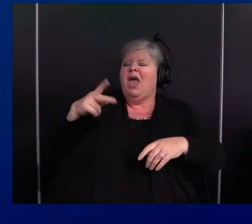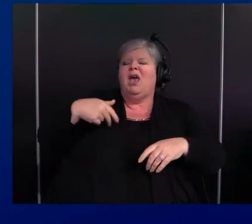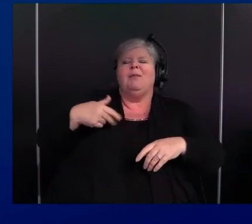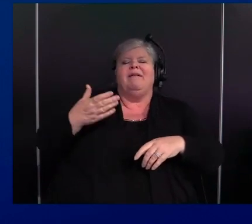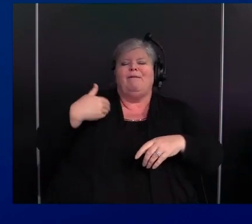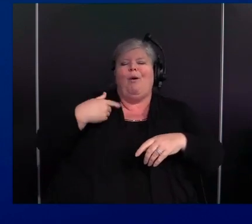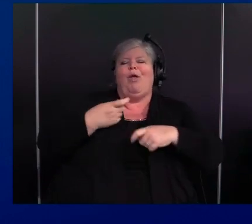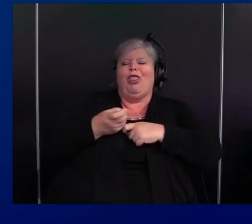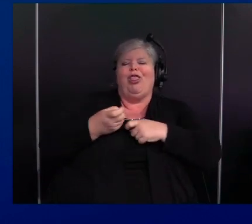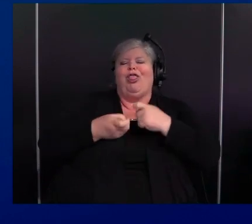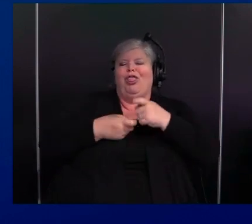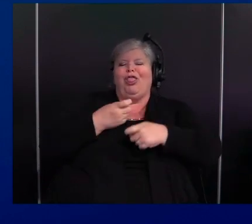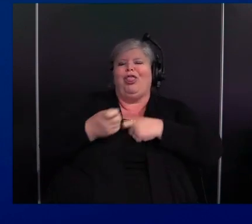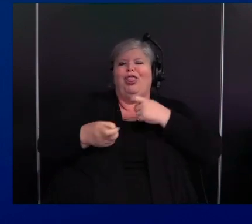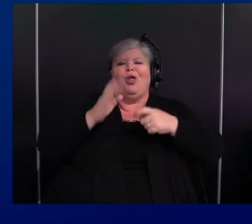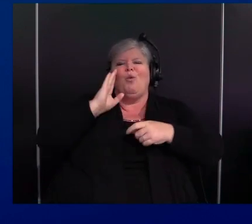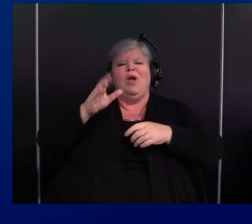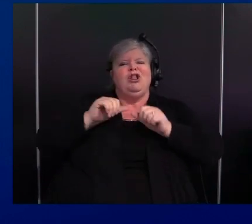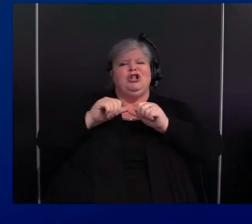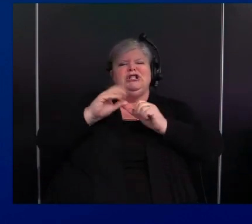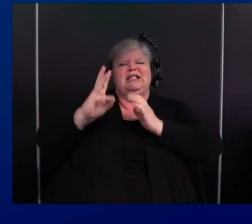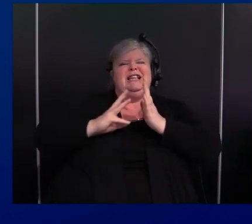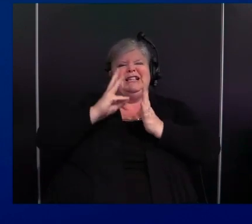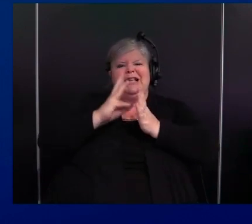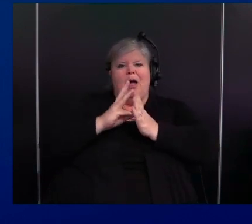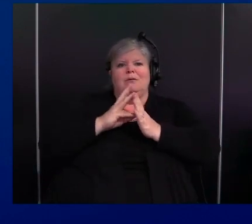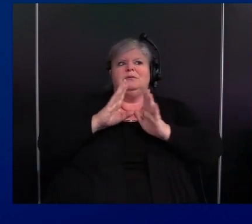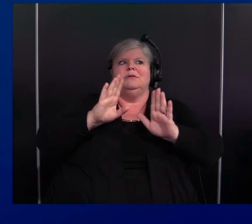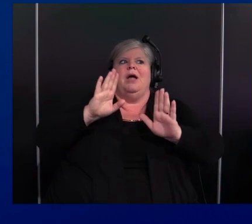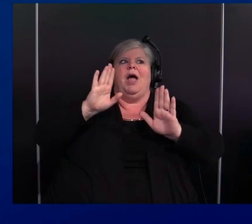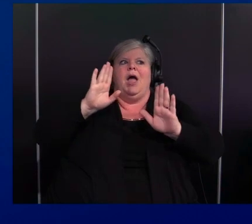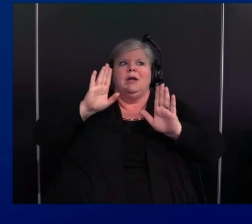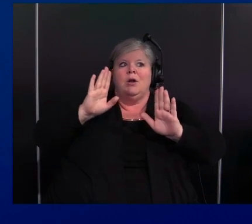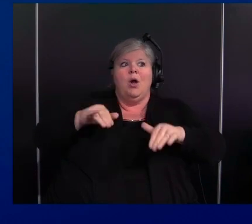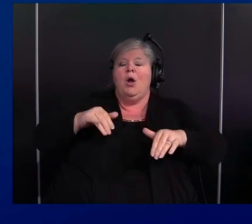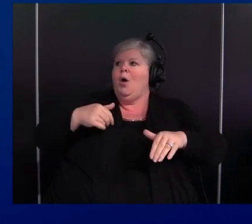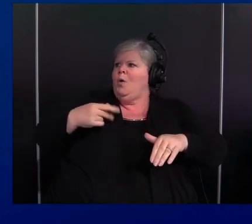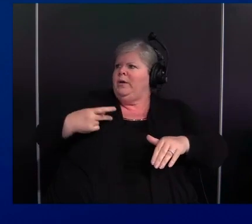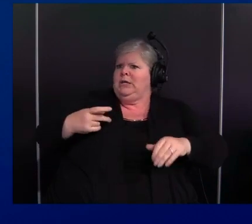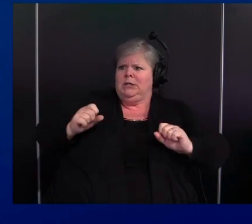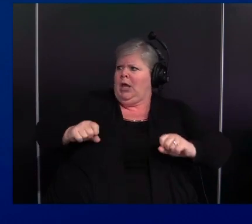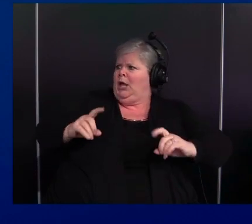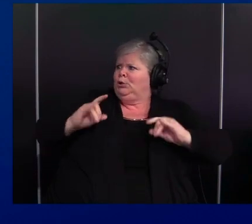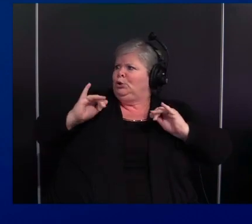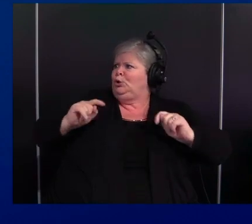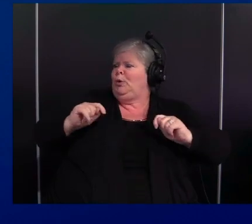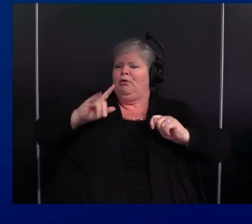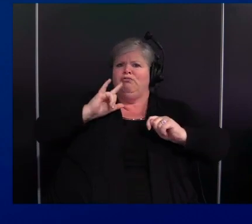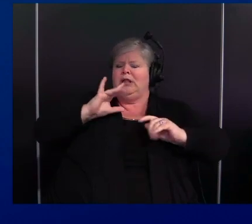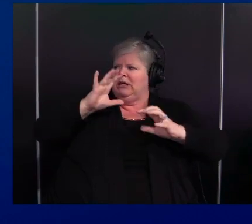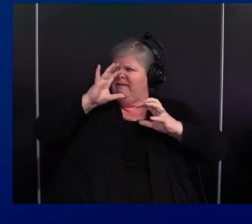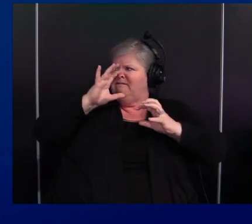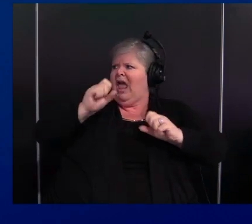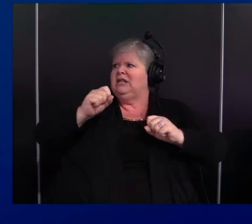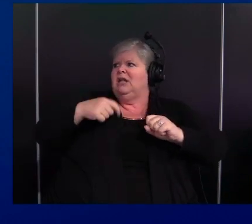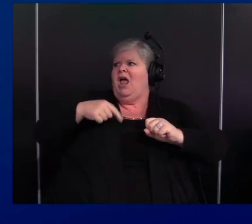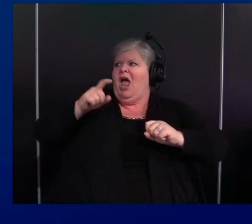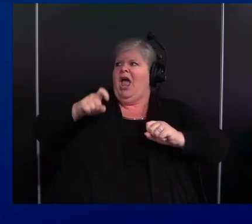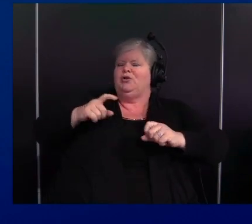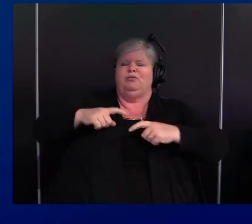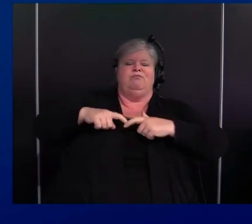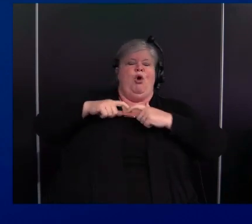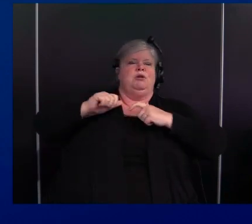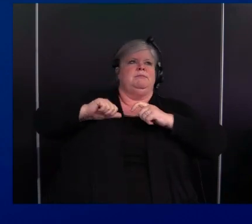that we were going to do 6 hours, and I know Maria and I could. We could. This is fascinating. Like I had to stop myself from